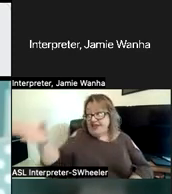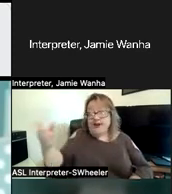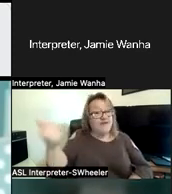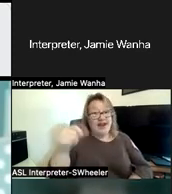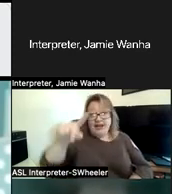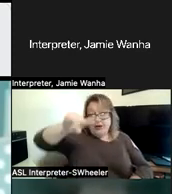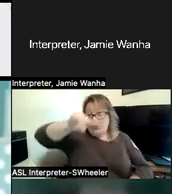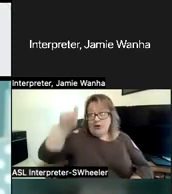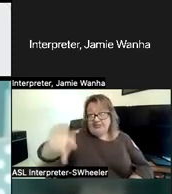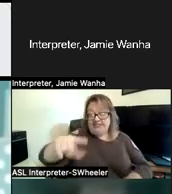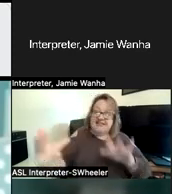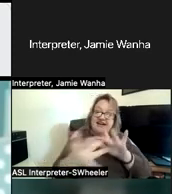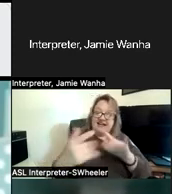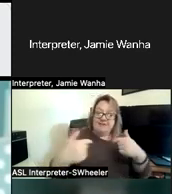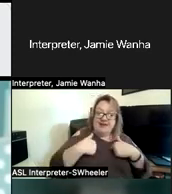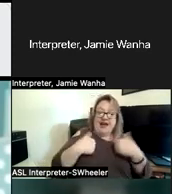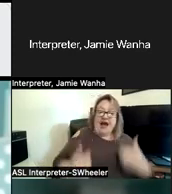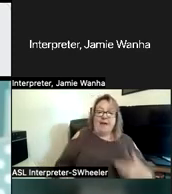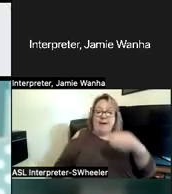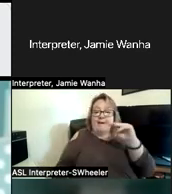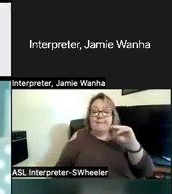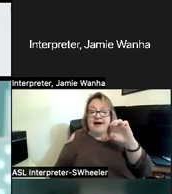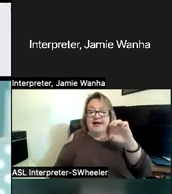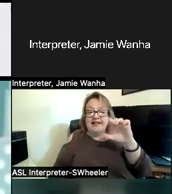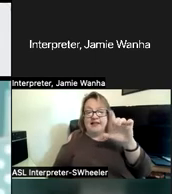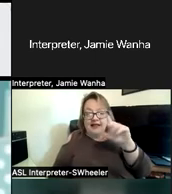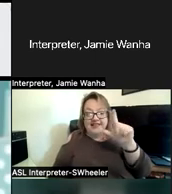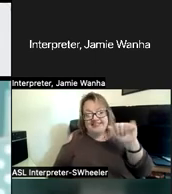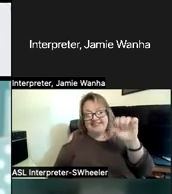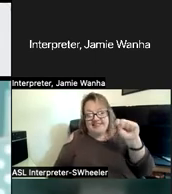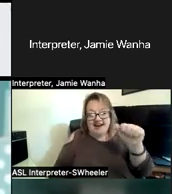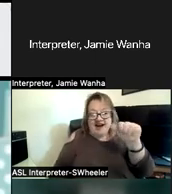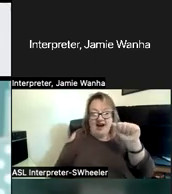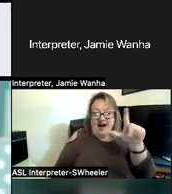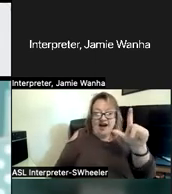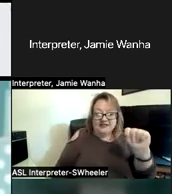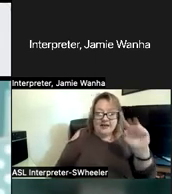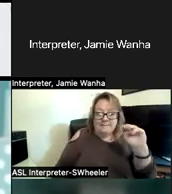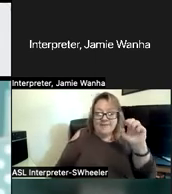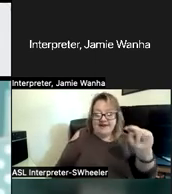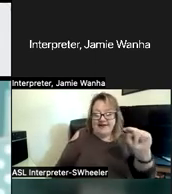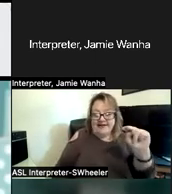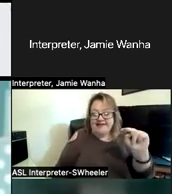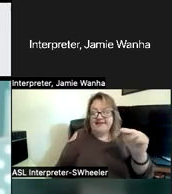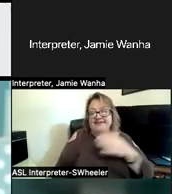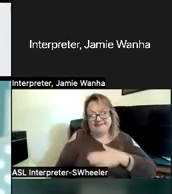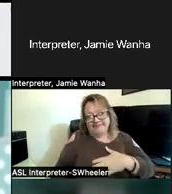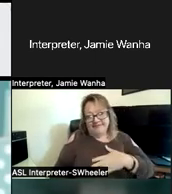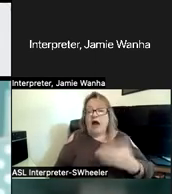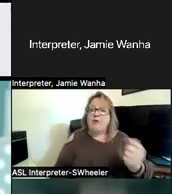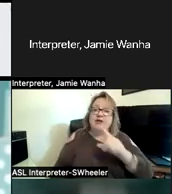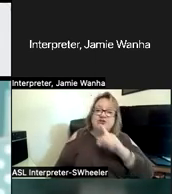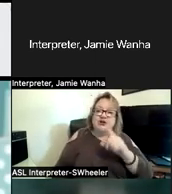questions, contact me. My name is Melissa Altman. I can connect you to different people within our organization. And again, we want to make sure everyone